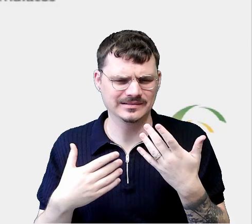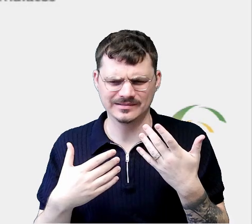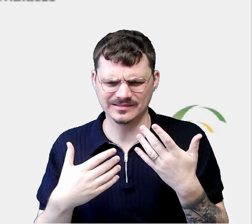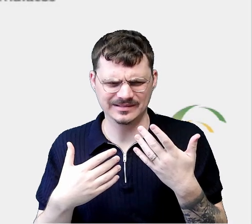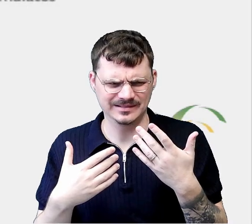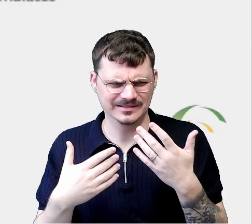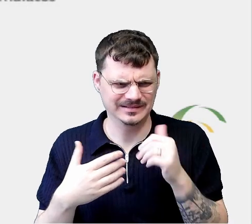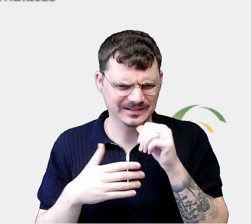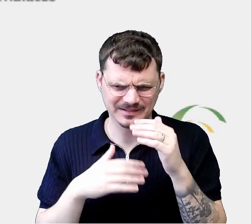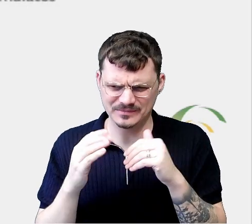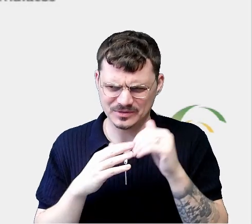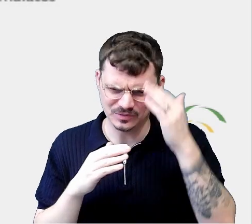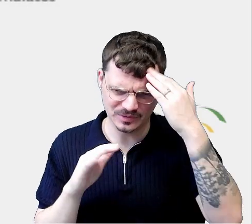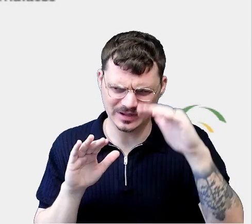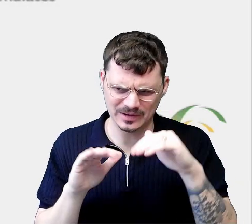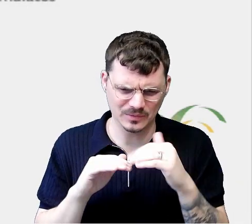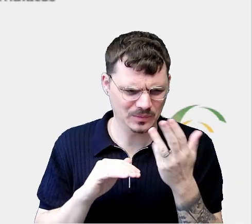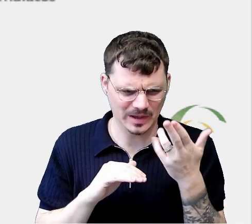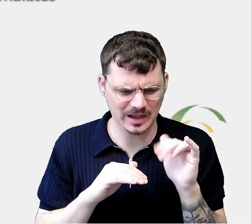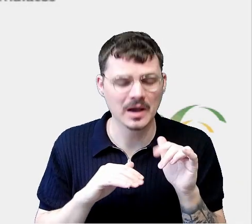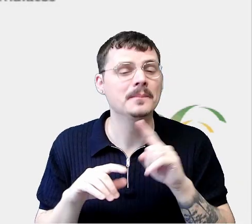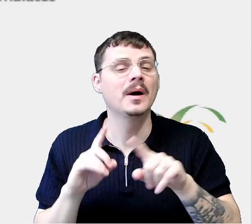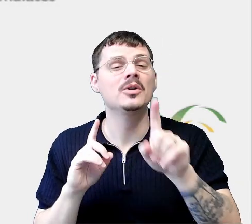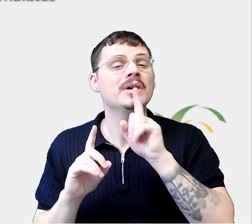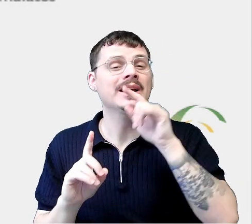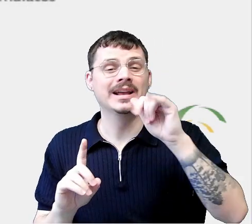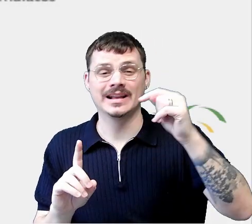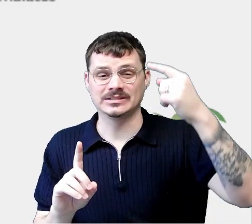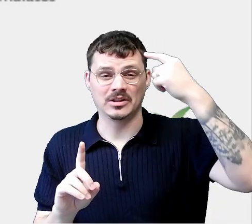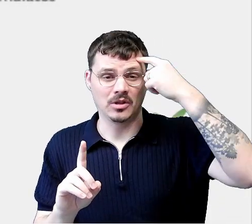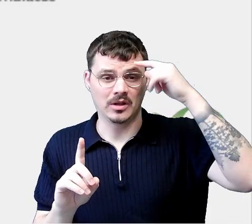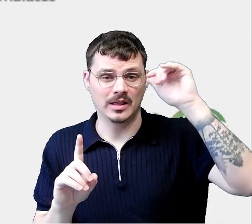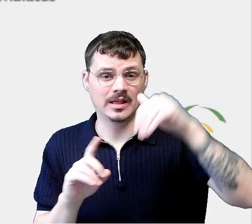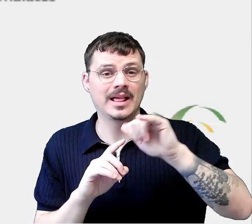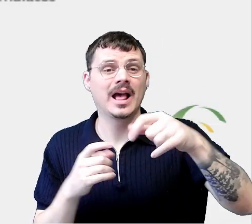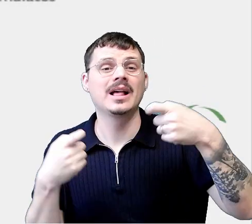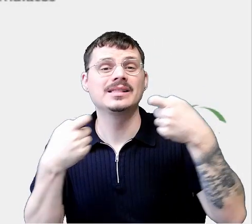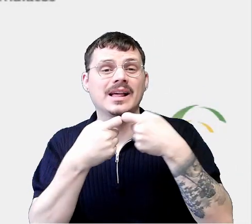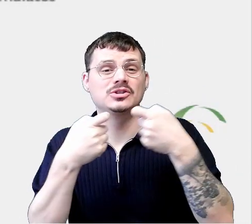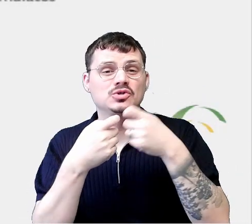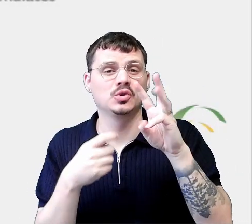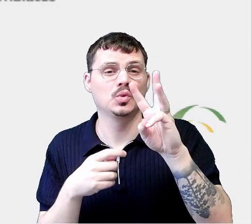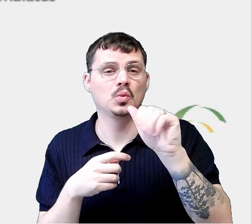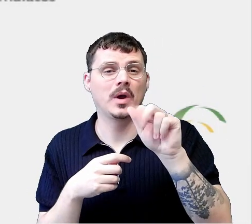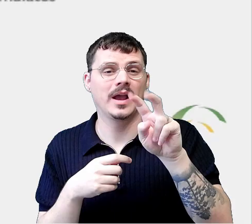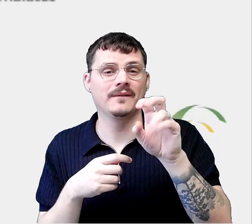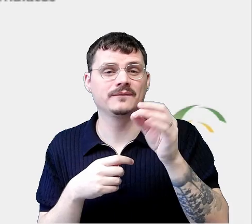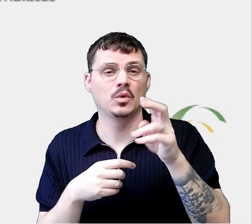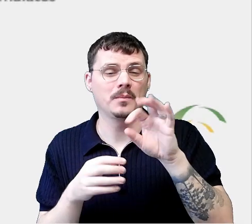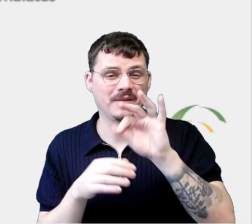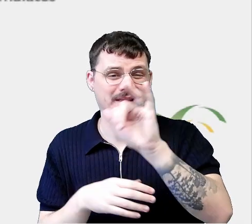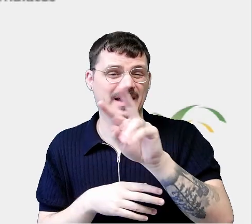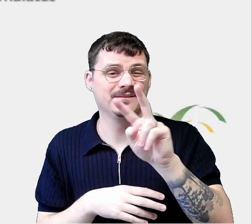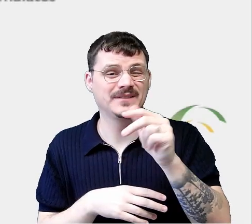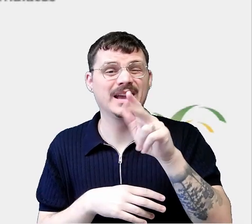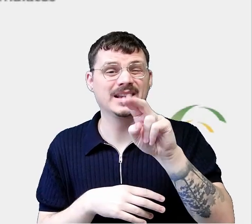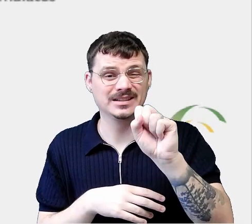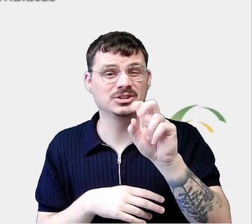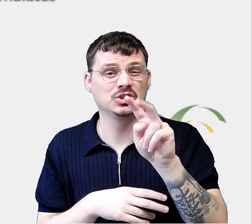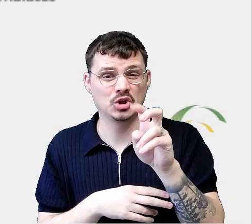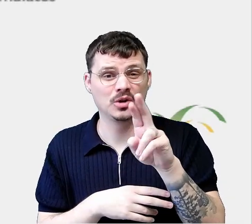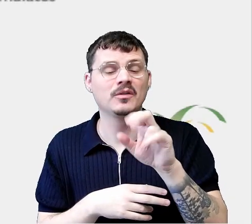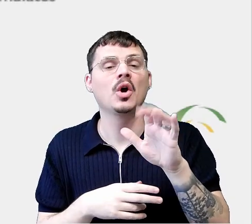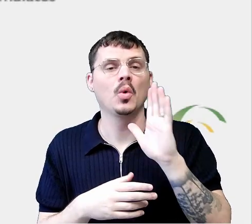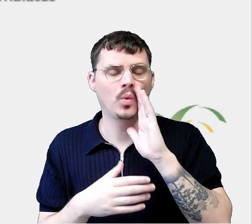uncomfortable. It's thought that the electrical waveform of the big vagus nerve